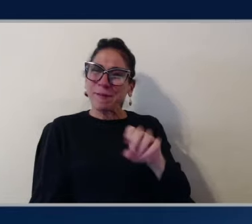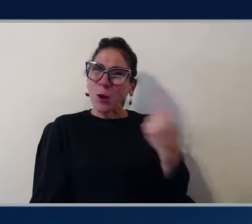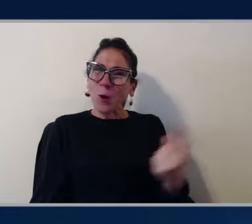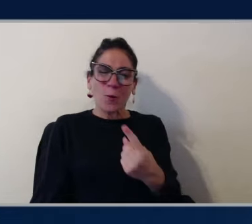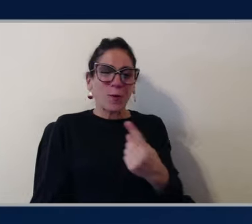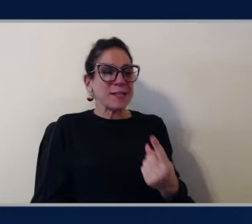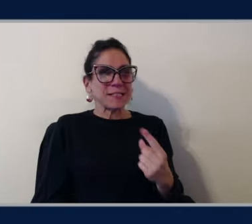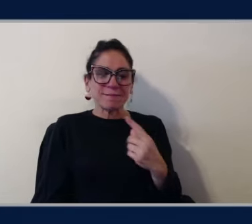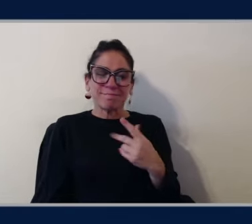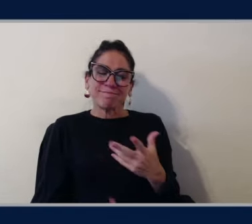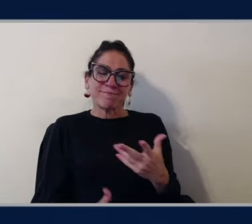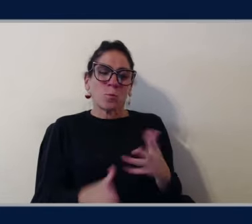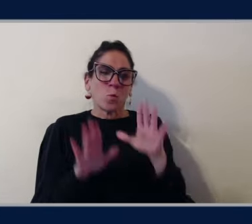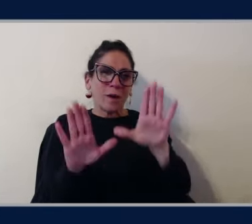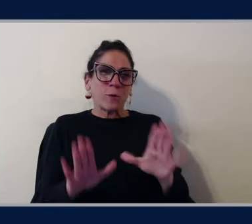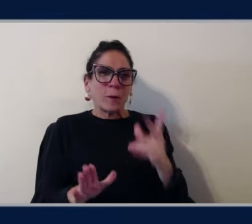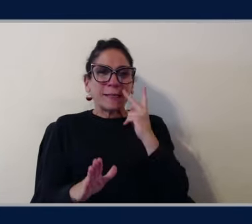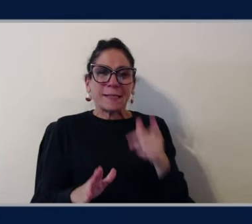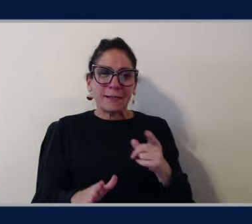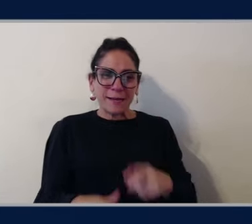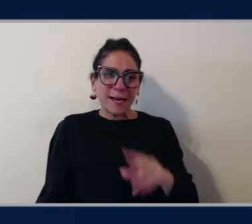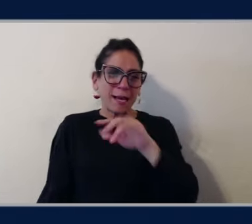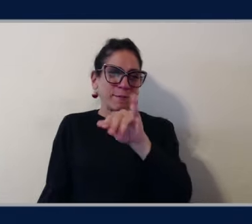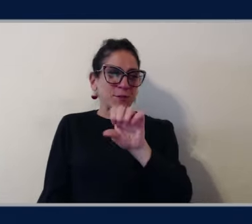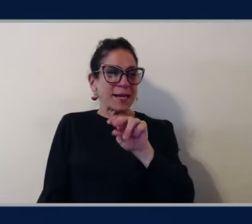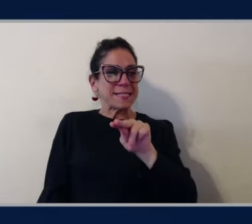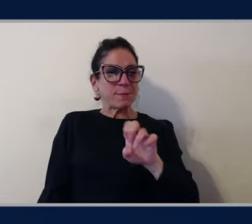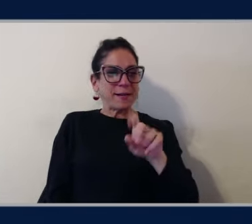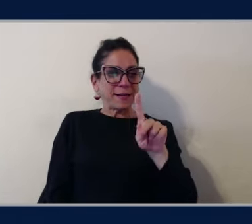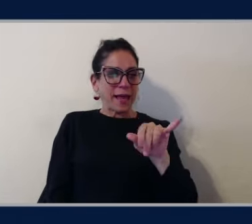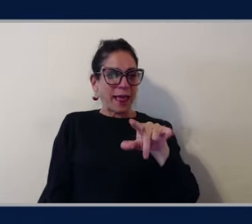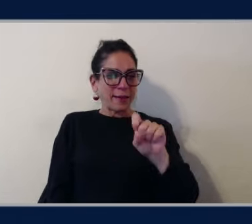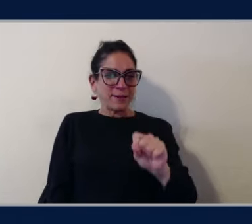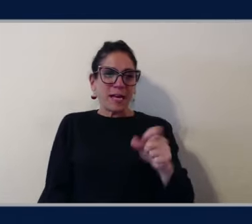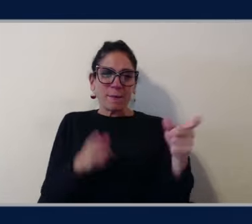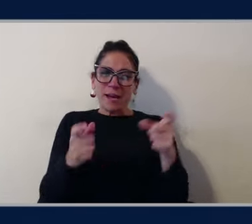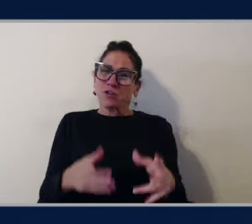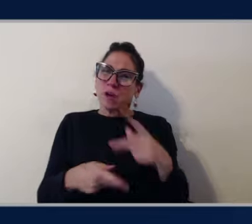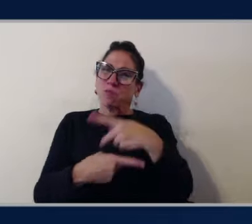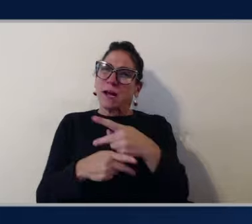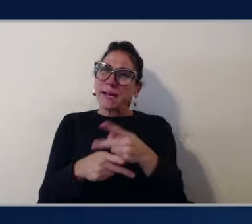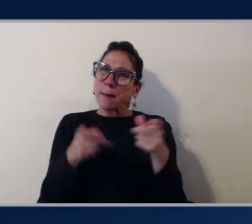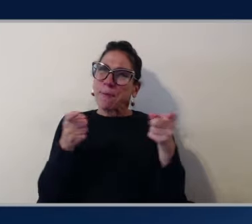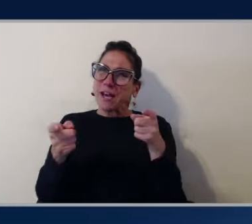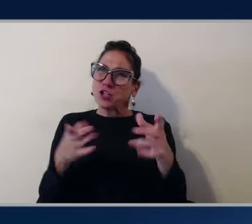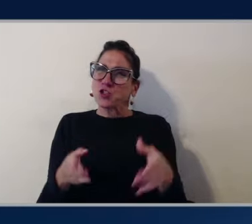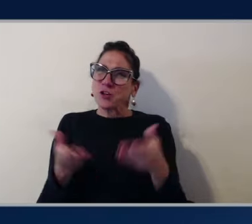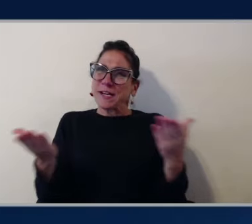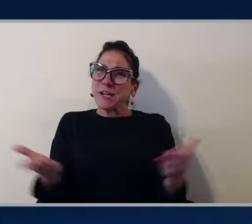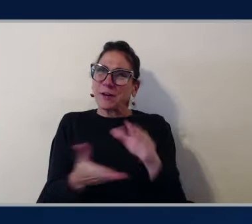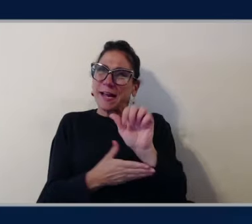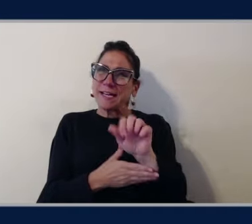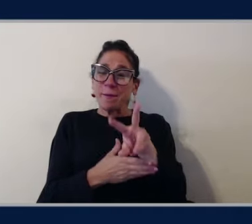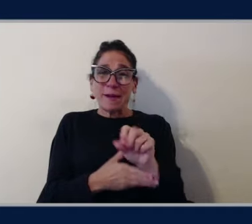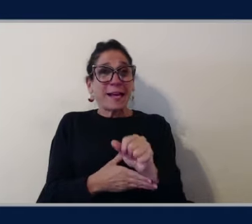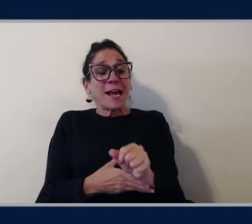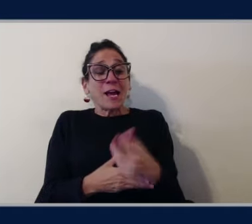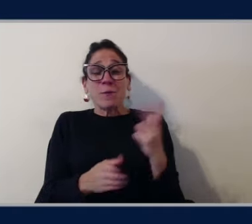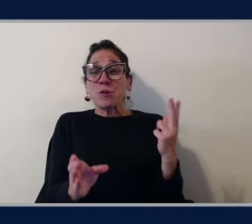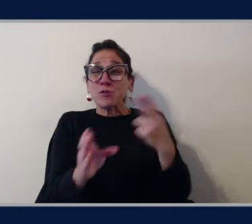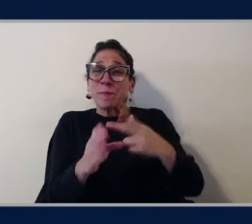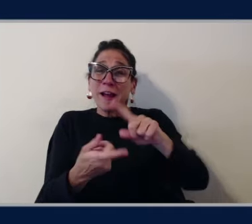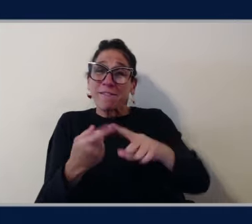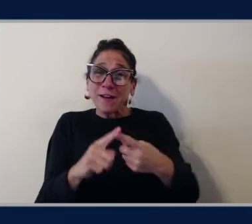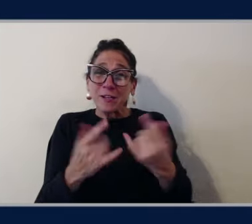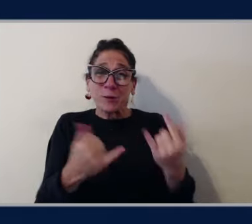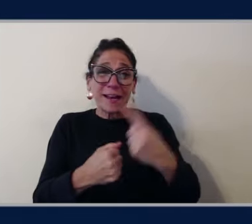Jasmine Kyles. I'm a manager of product management here at AWS. And Adrian and I are joined by some of our friends today. We call everyone on the